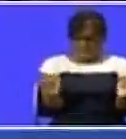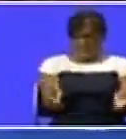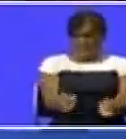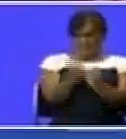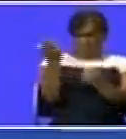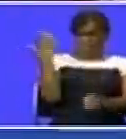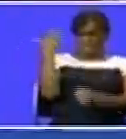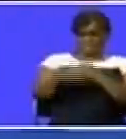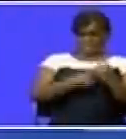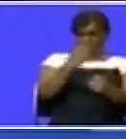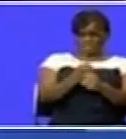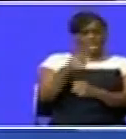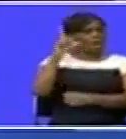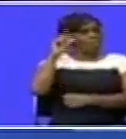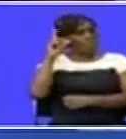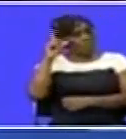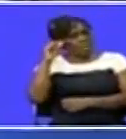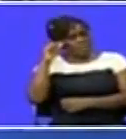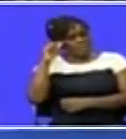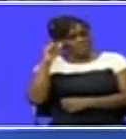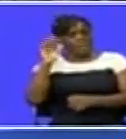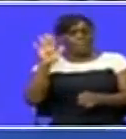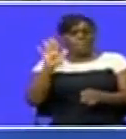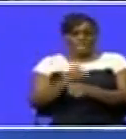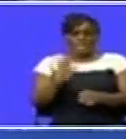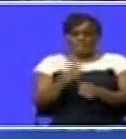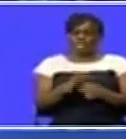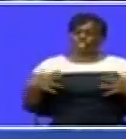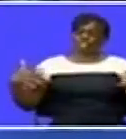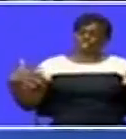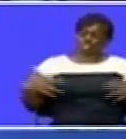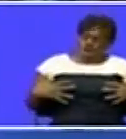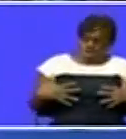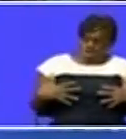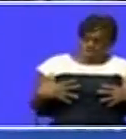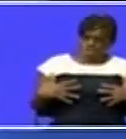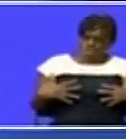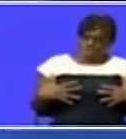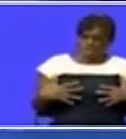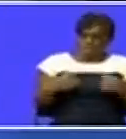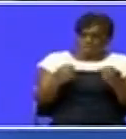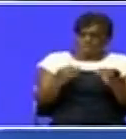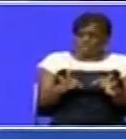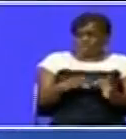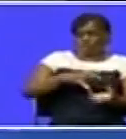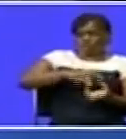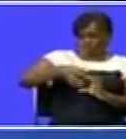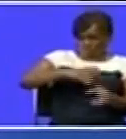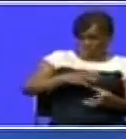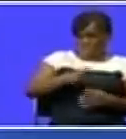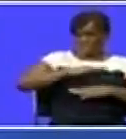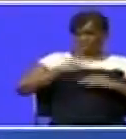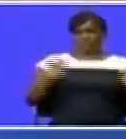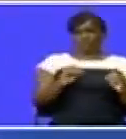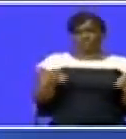occurred last year at Mombasa's Kiembeni estate left many speechless and confounded. And if that wasn't controversial enough, there